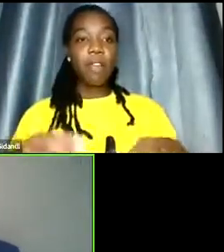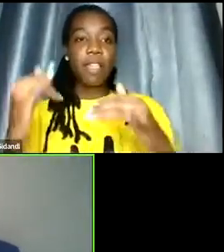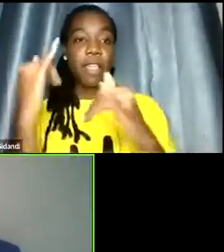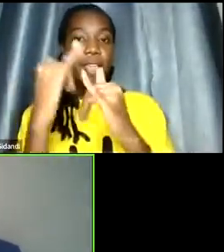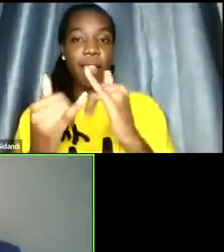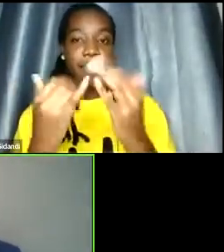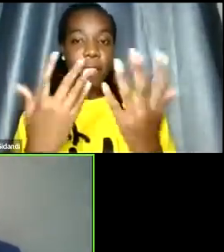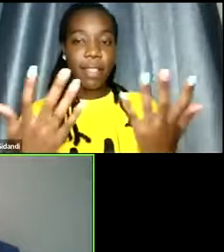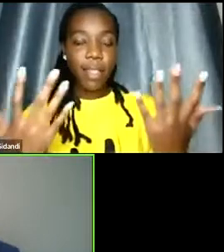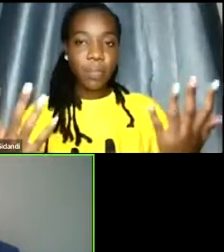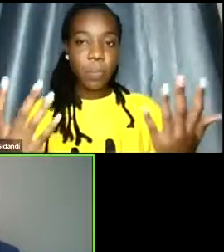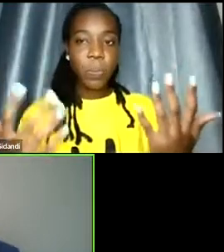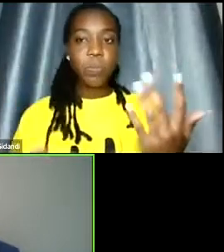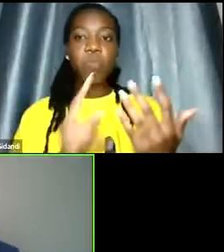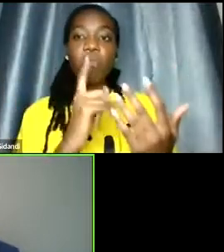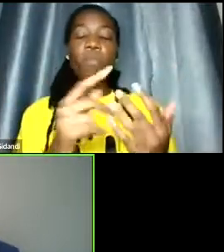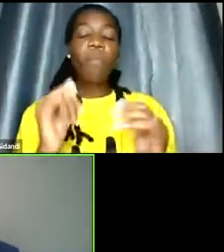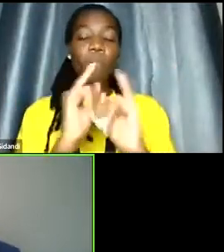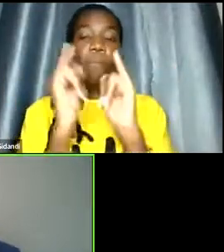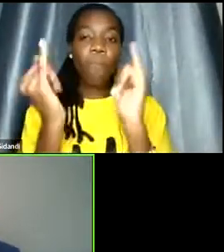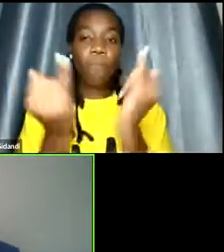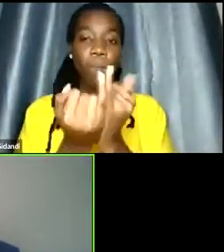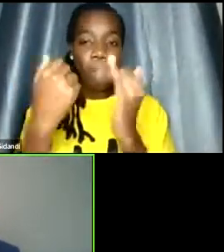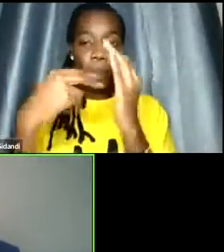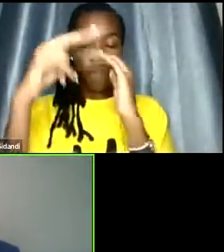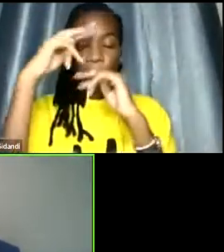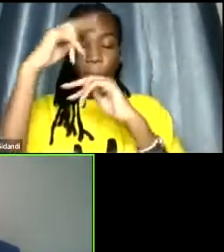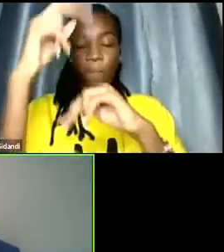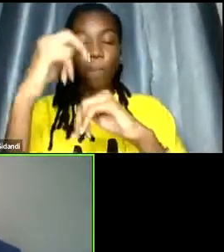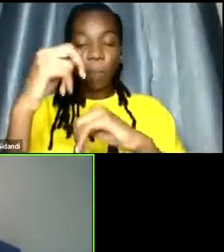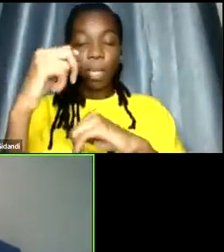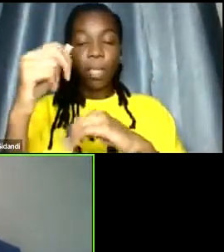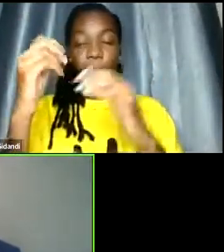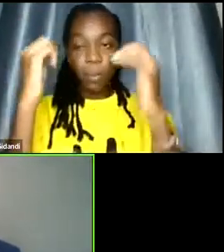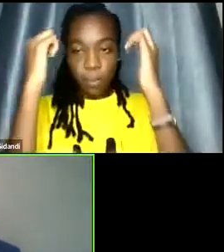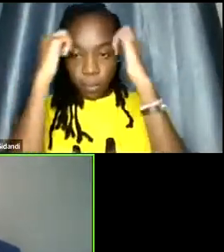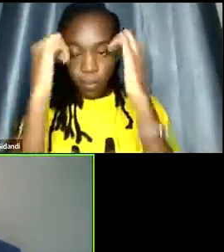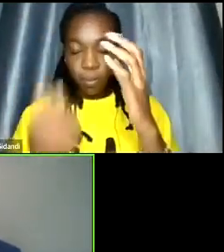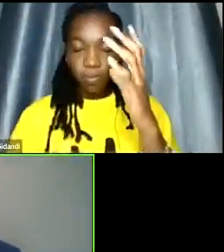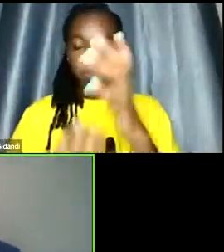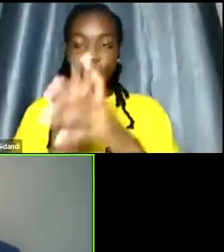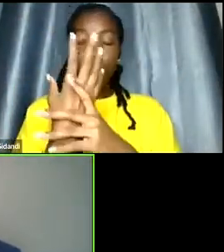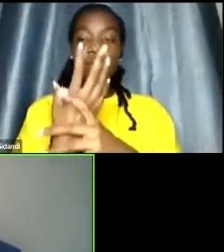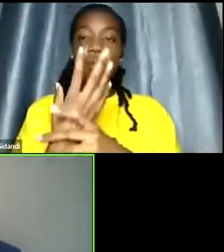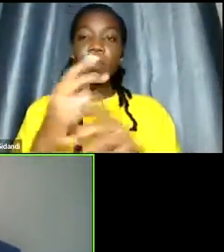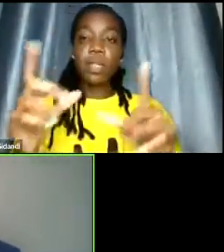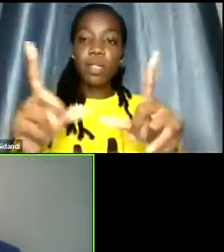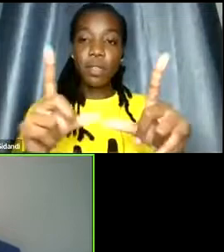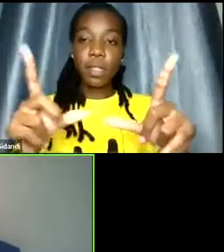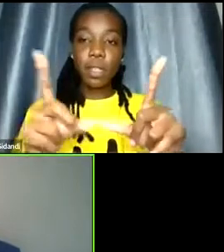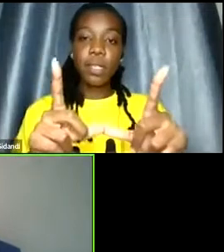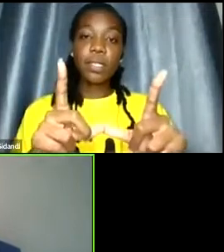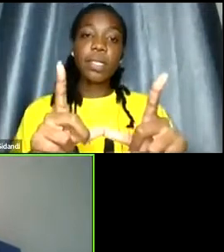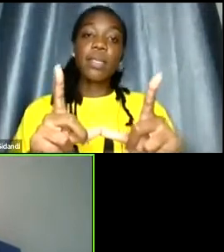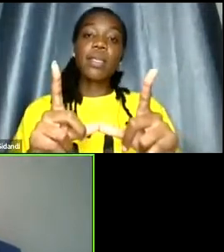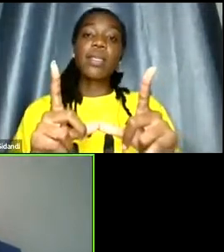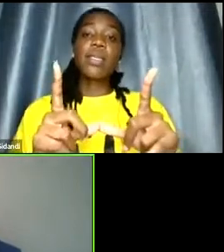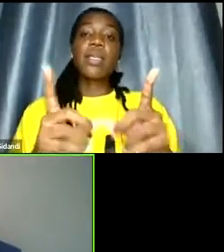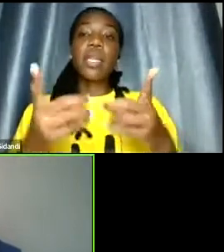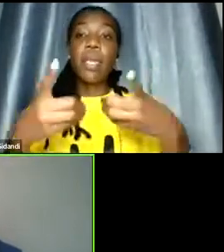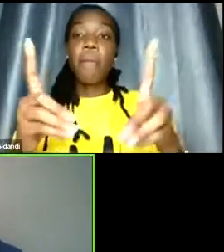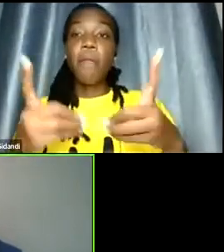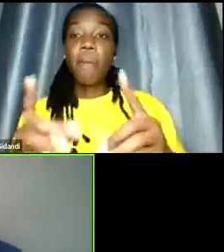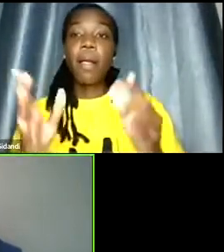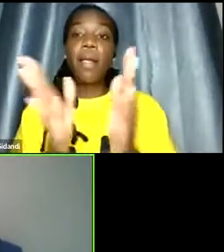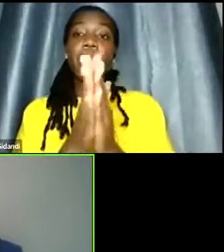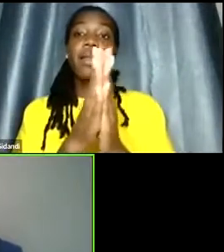learning or institutions of higher learning and universities and colleges that produce certificates, diplomas, and degrees these form what we call the